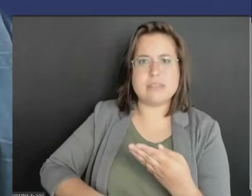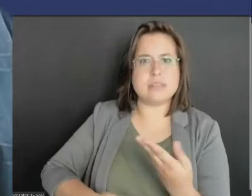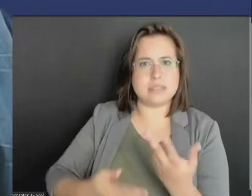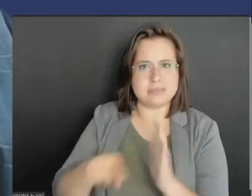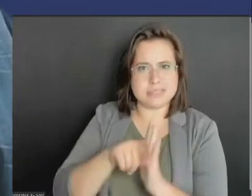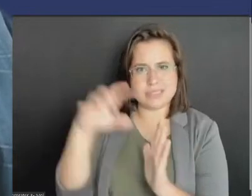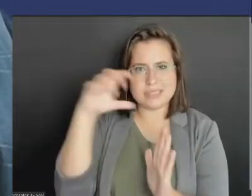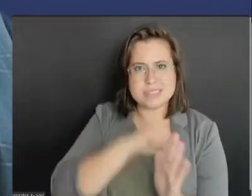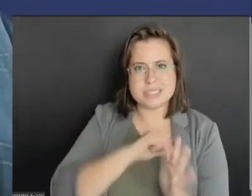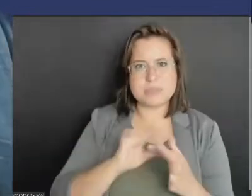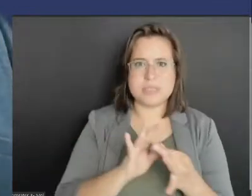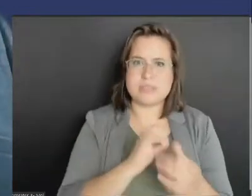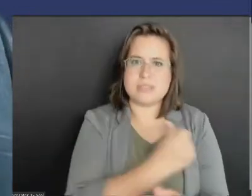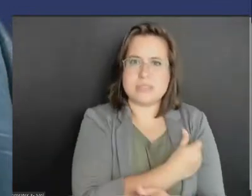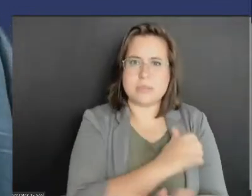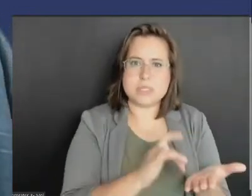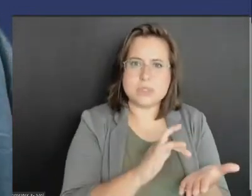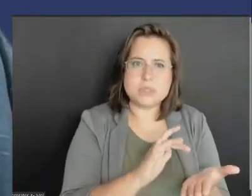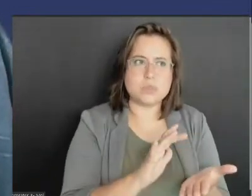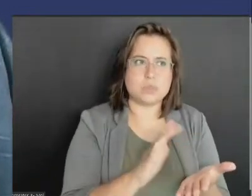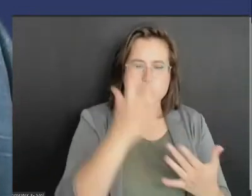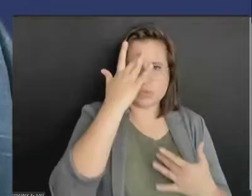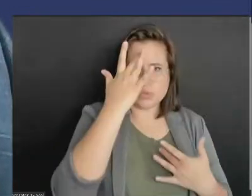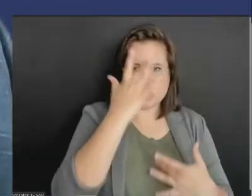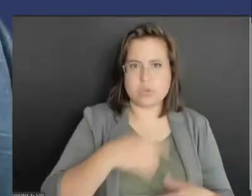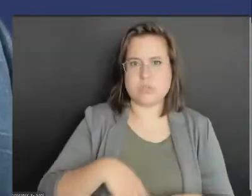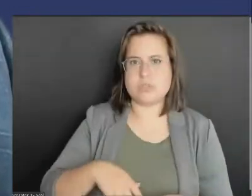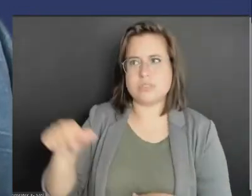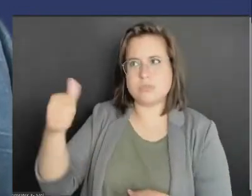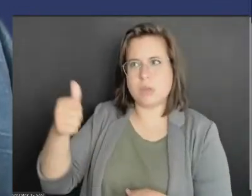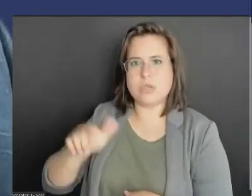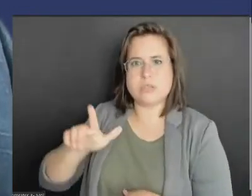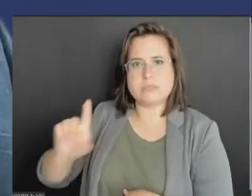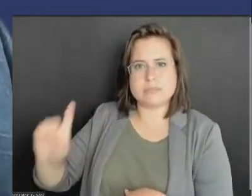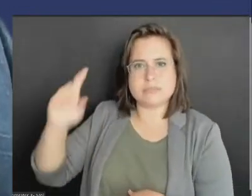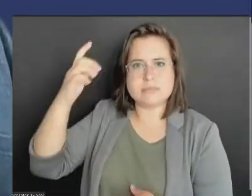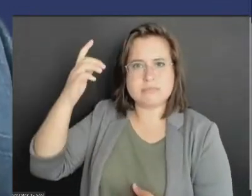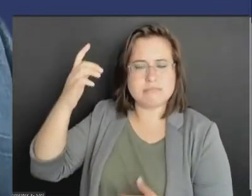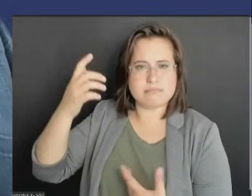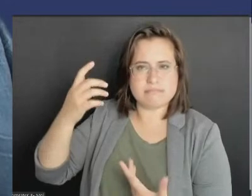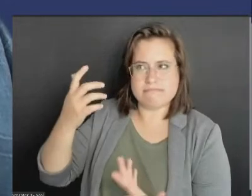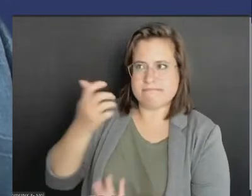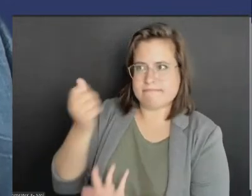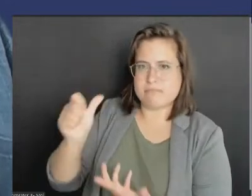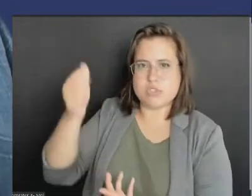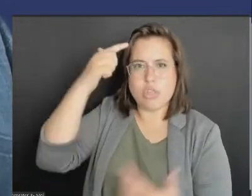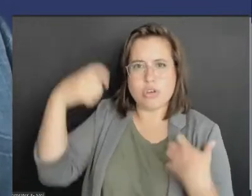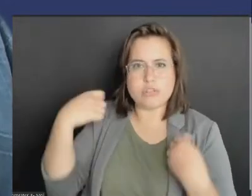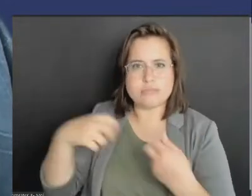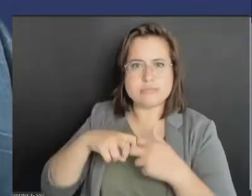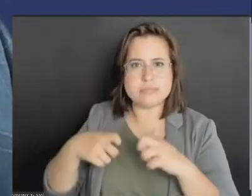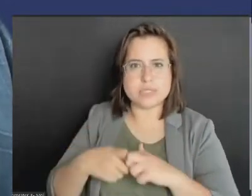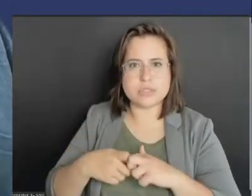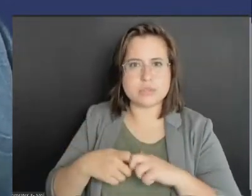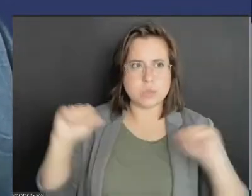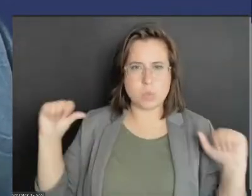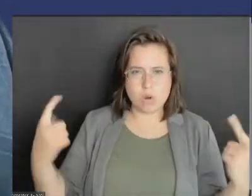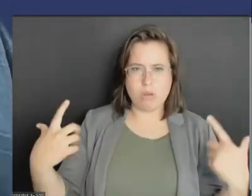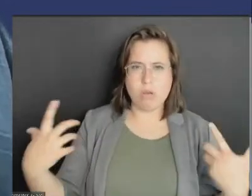end the stigma against intellectual development disabilities. We are all in this together, and